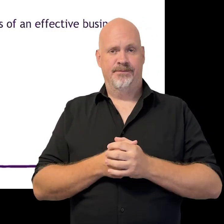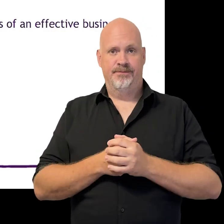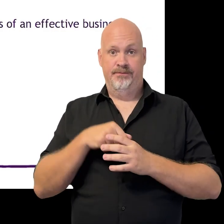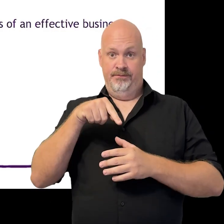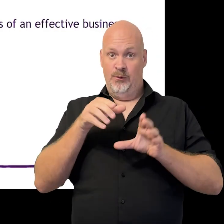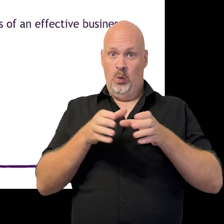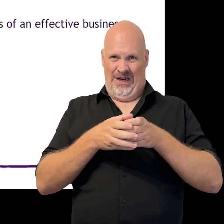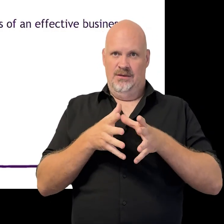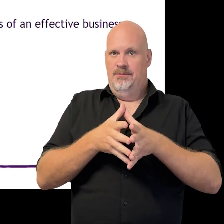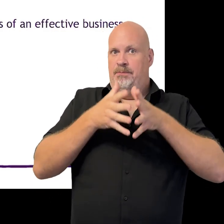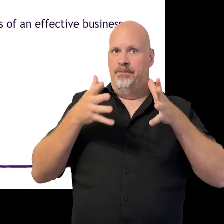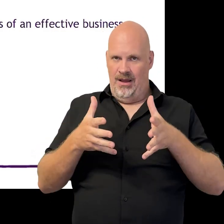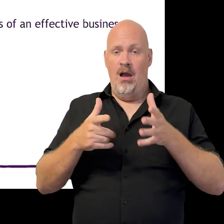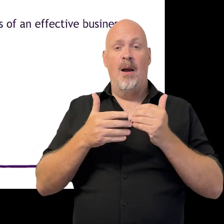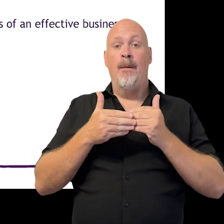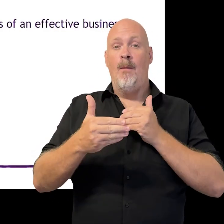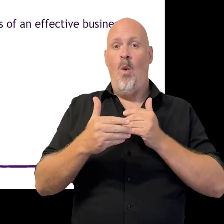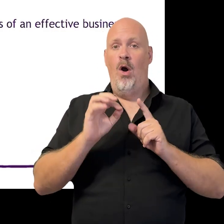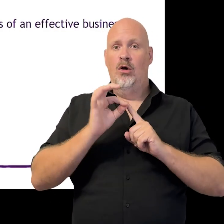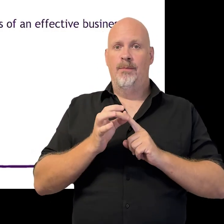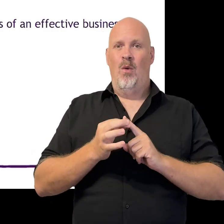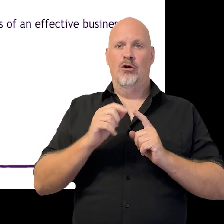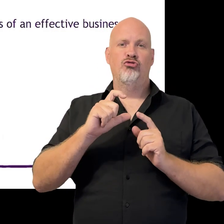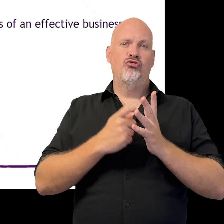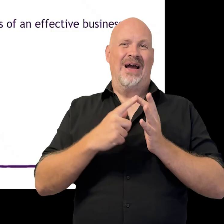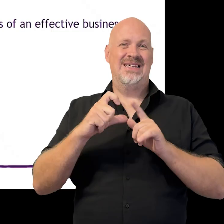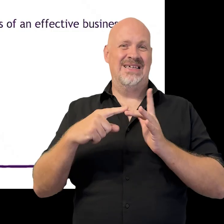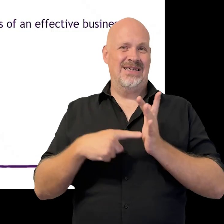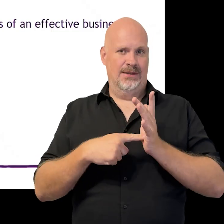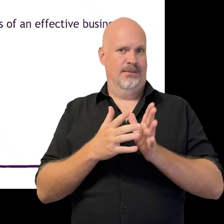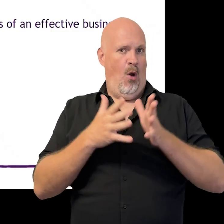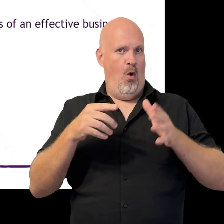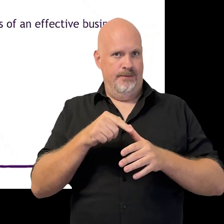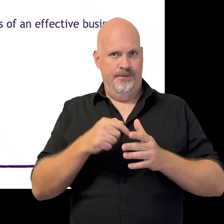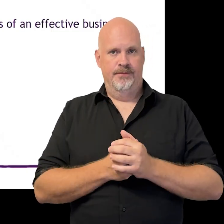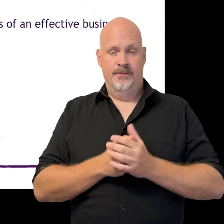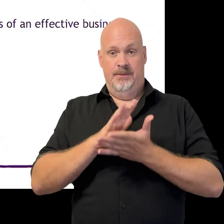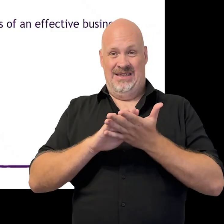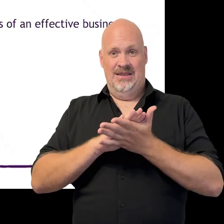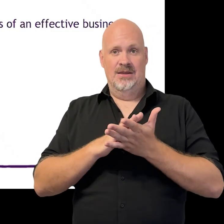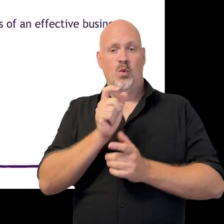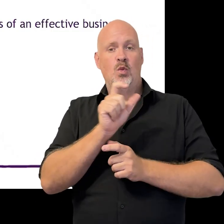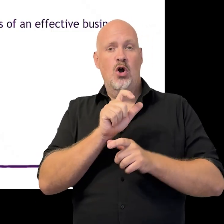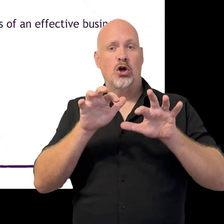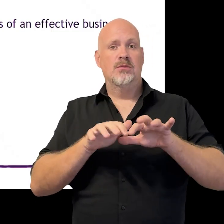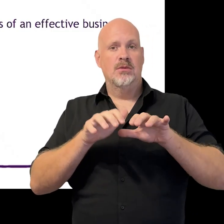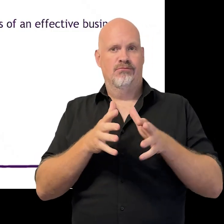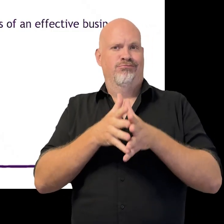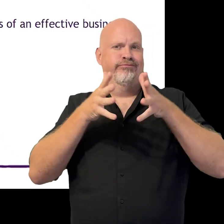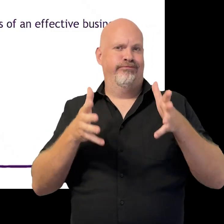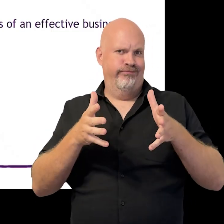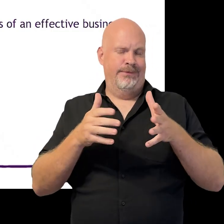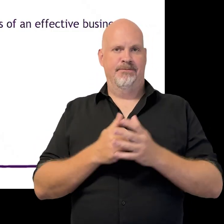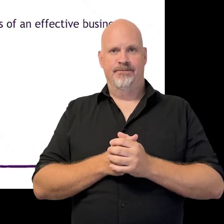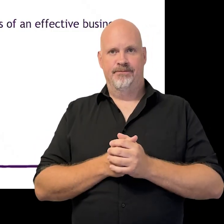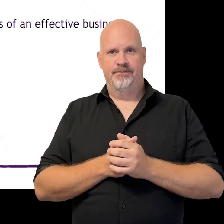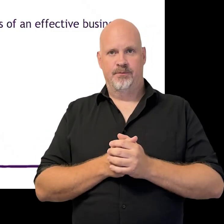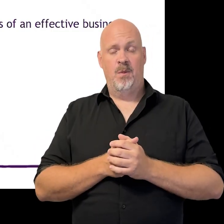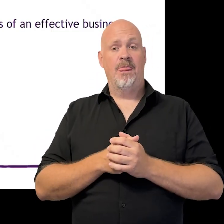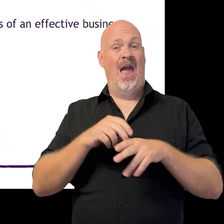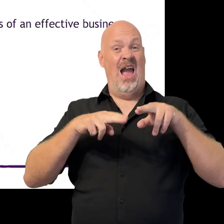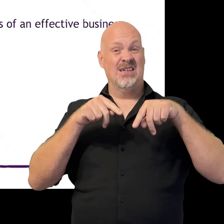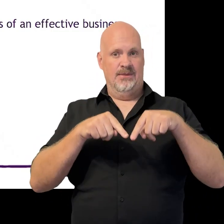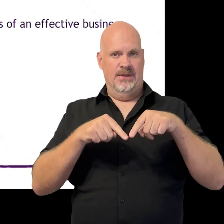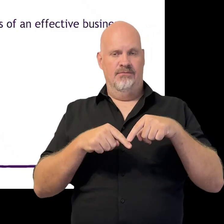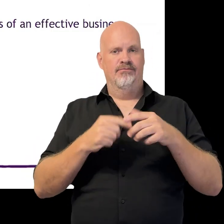So what I plan to cover then is I want to start really by explaining the purpose of the unit. Then we'll move on and look at how the